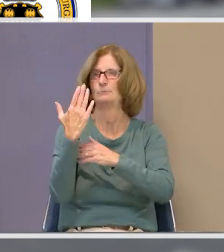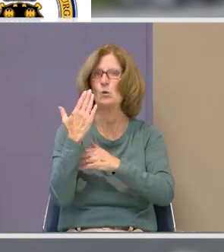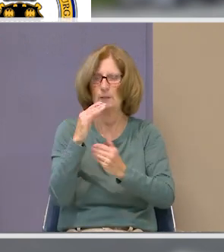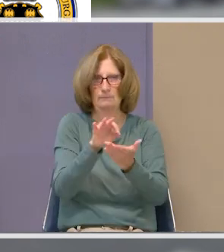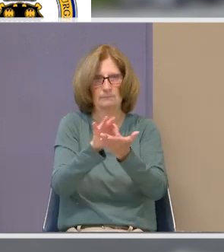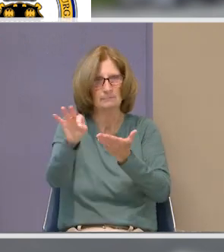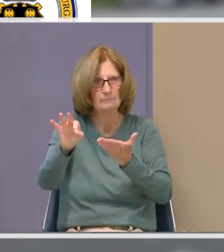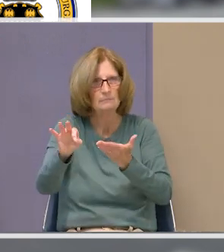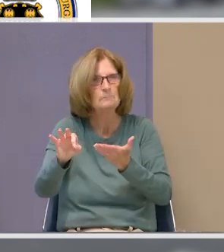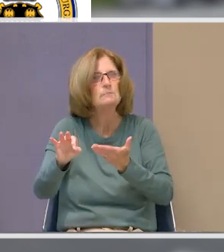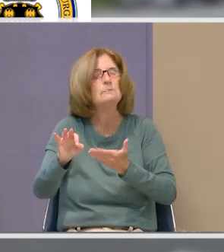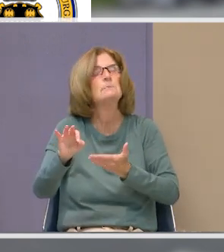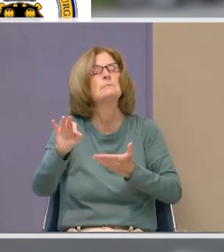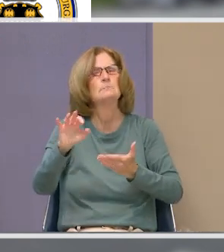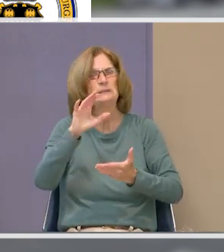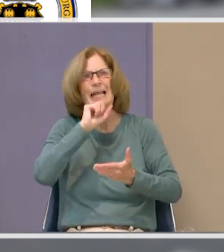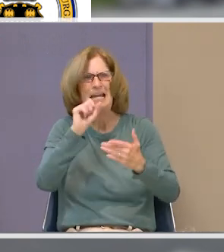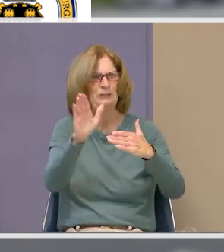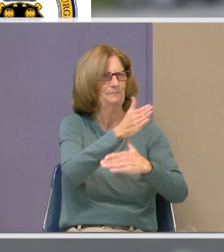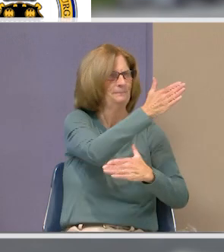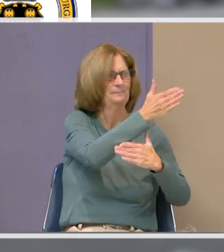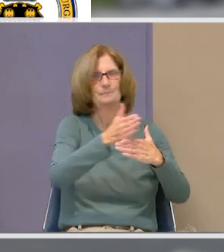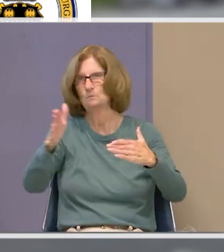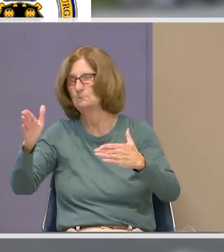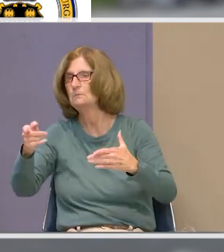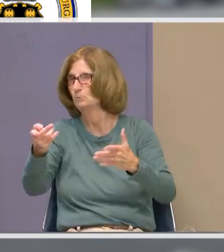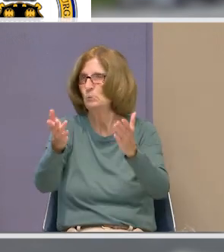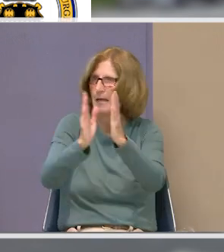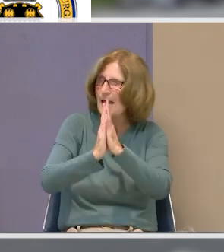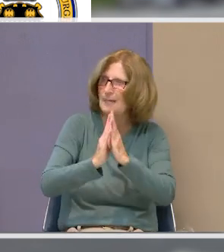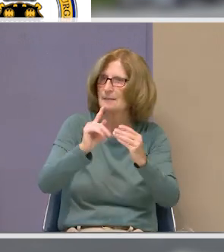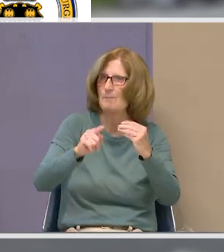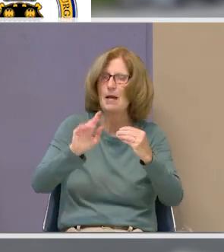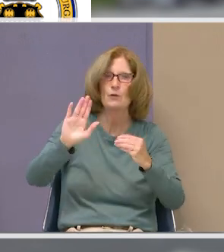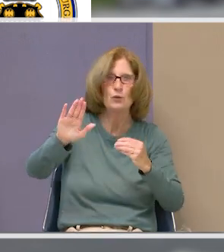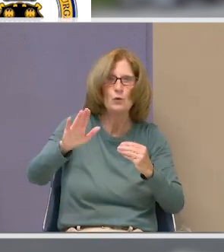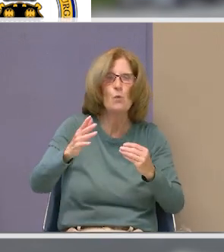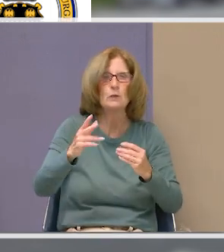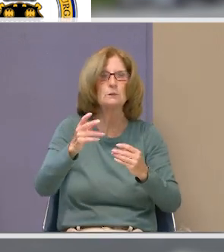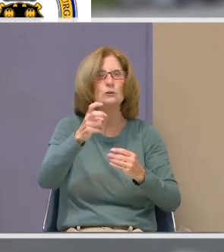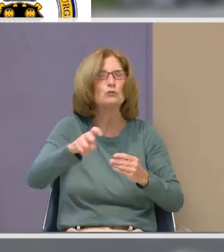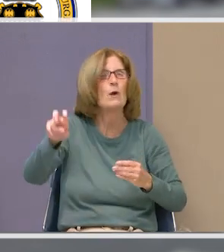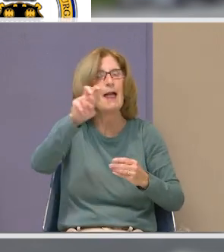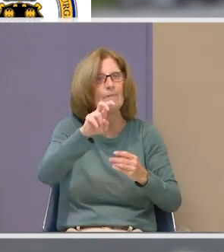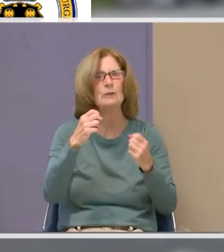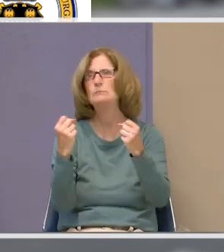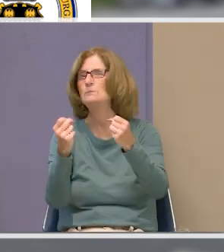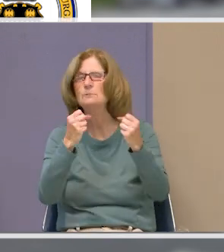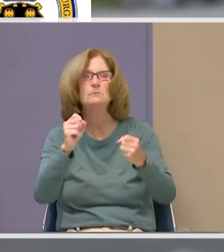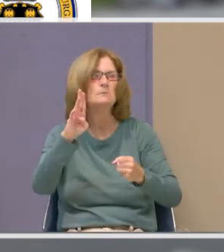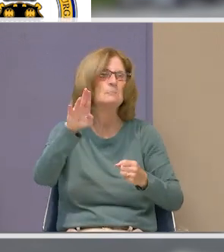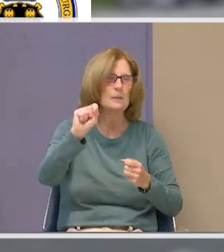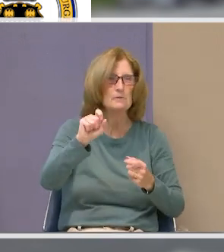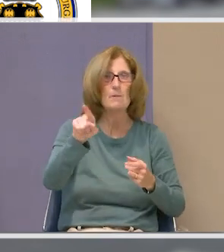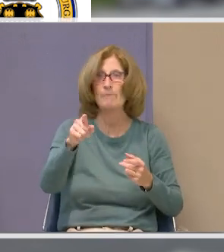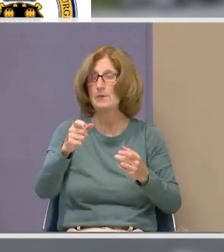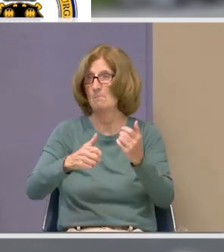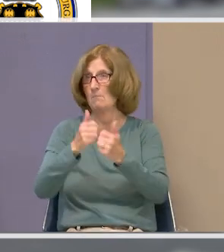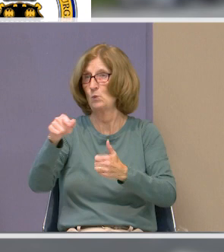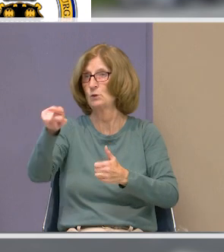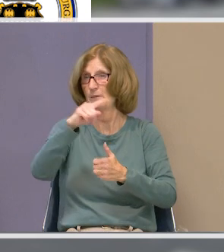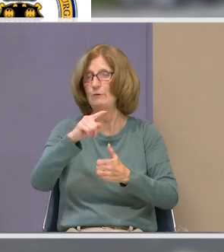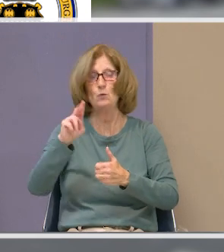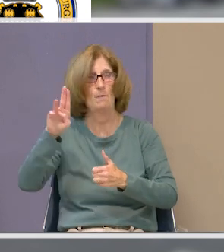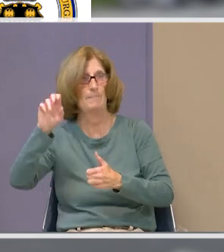can see that we have a nice variety of age. We asked the respondents about their primary mode of travel through the intersection. About half are private